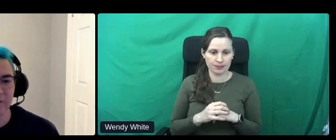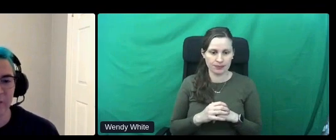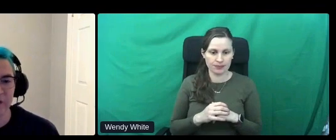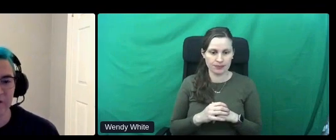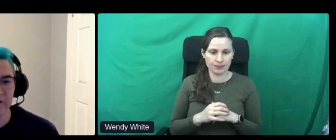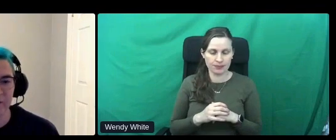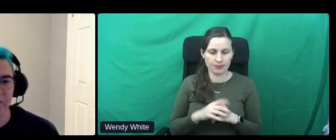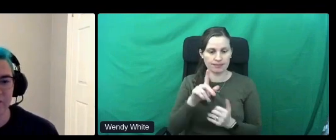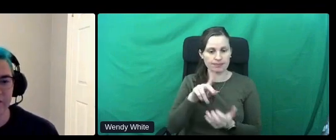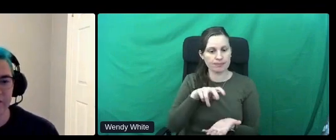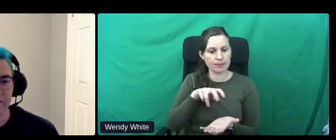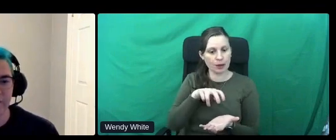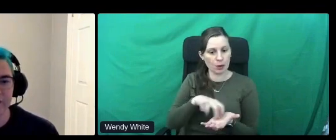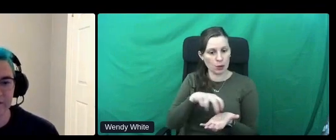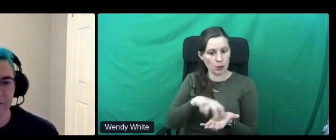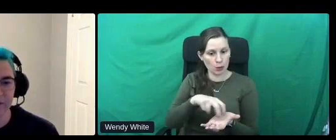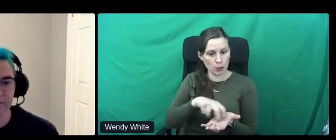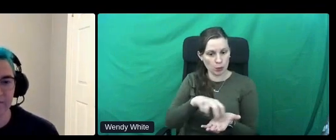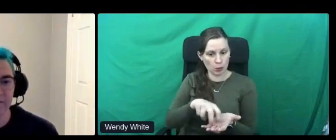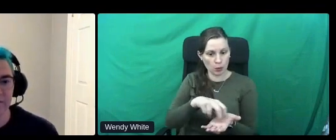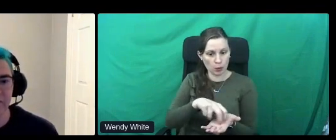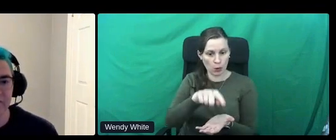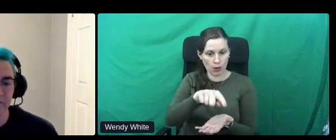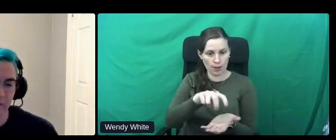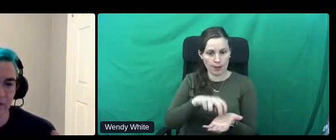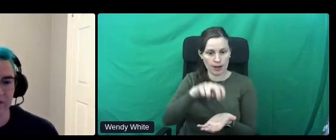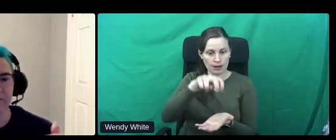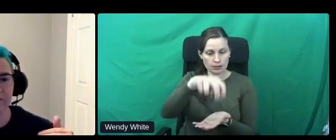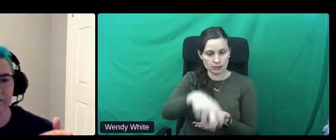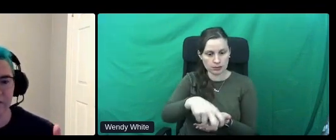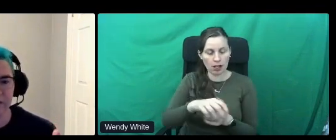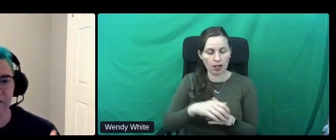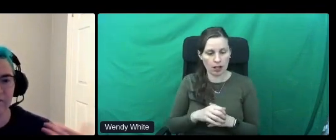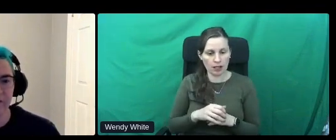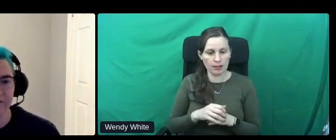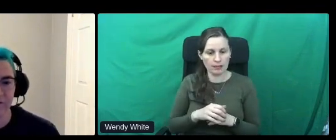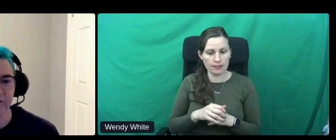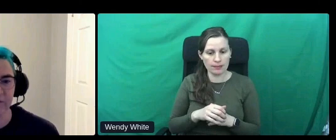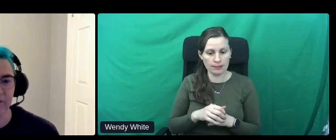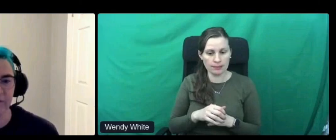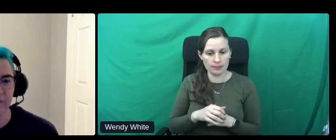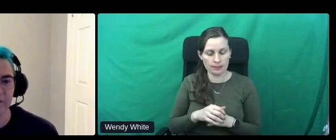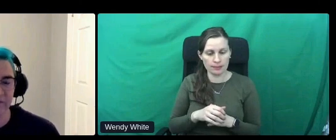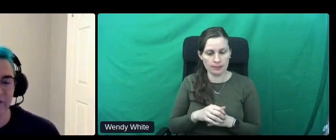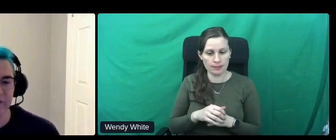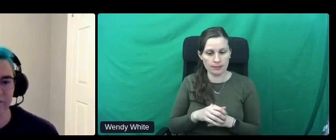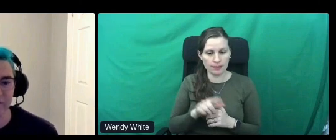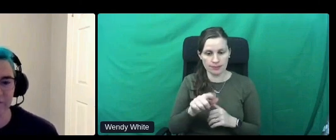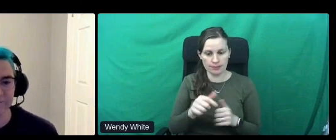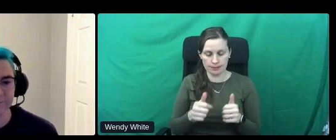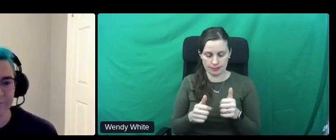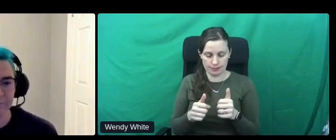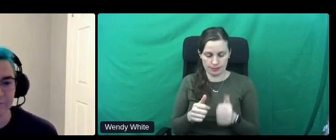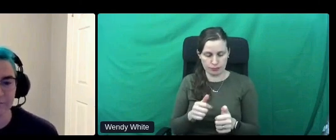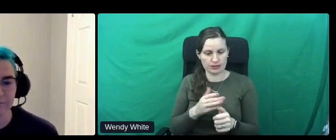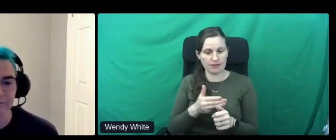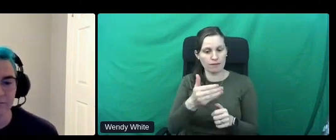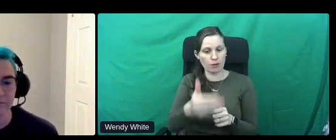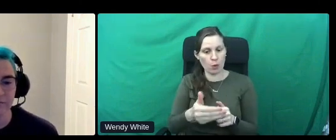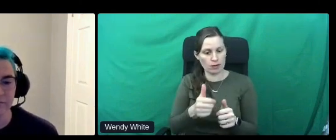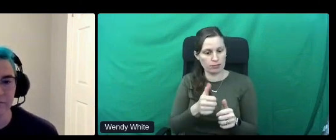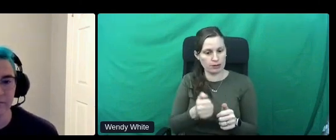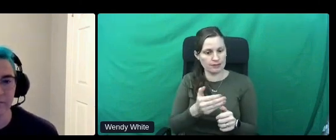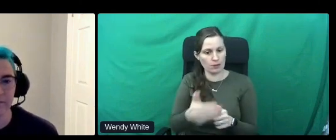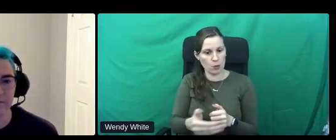As we walk to approach this mantle point, or this vault point, you vault over it with just pressing forward.